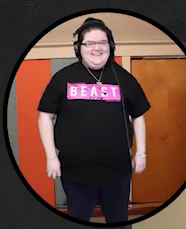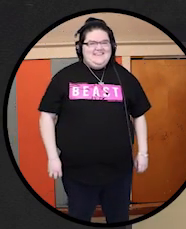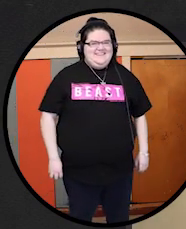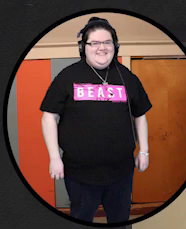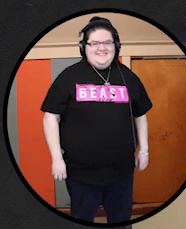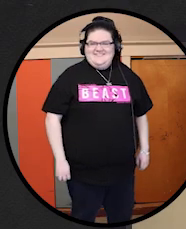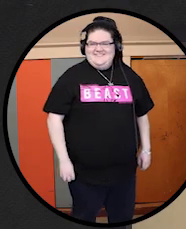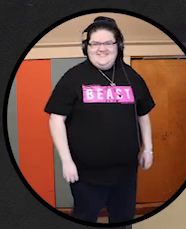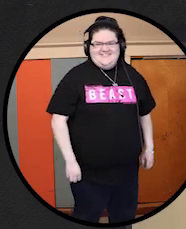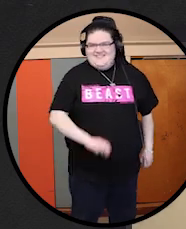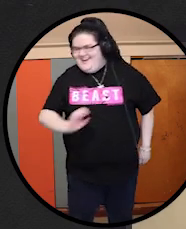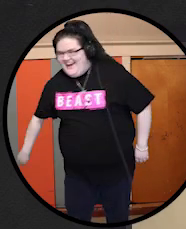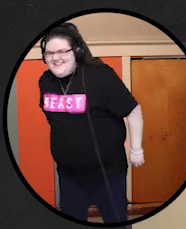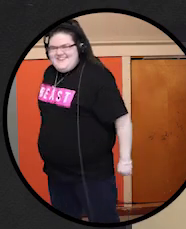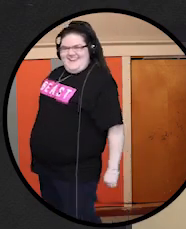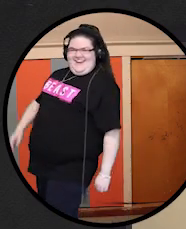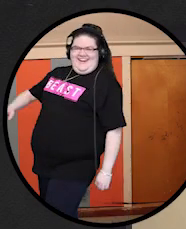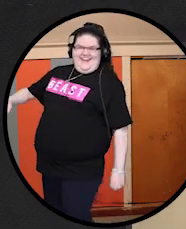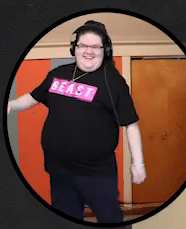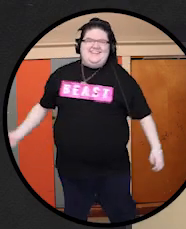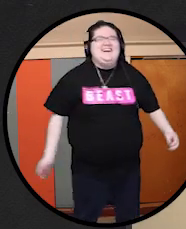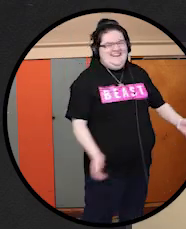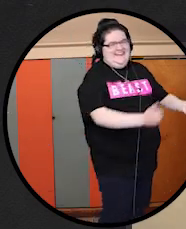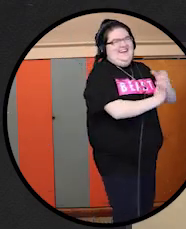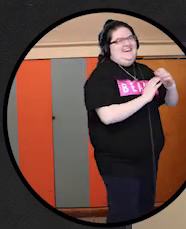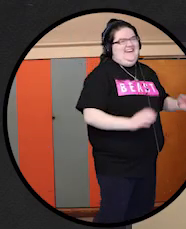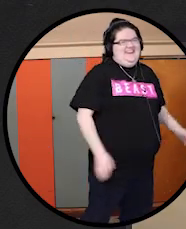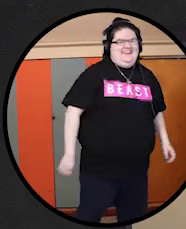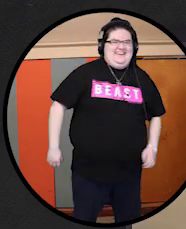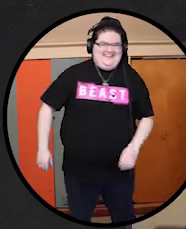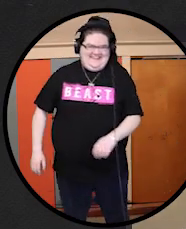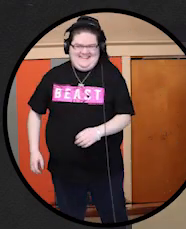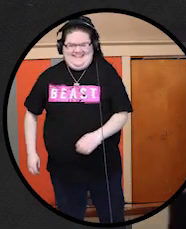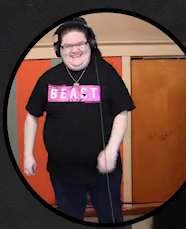it! Don't do it! Oh, wait! No!